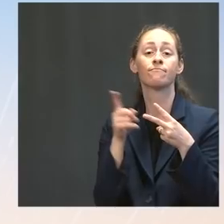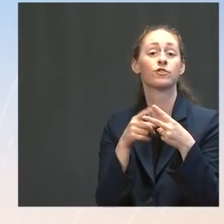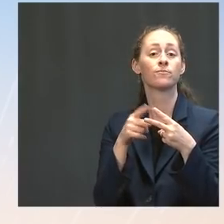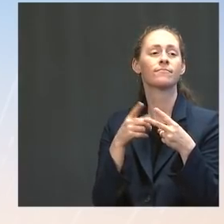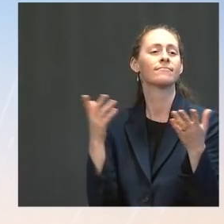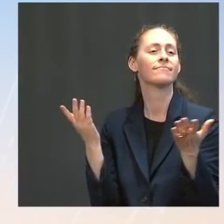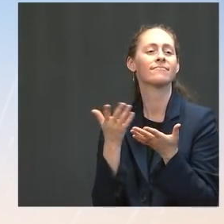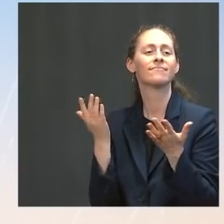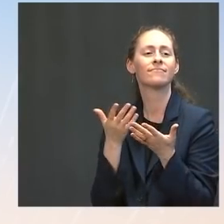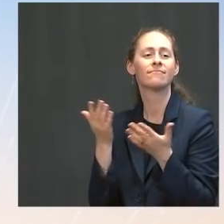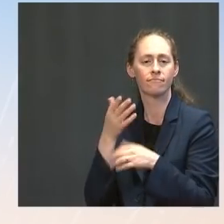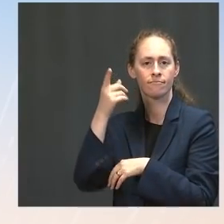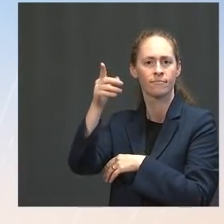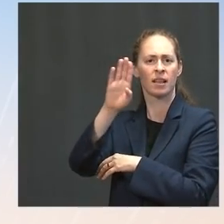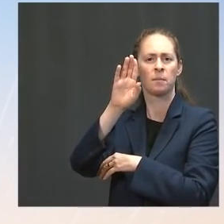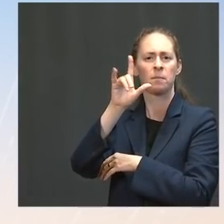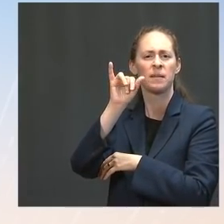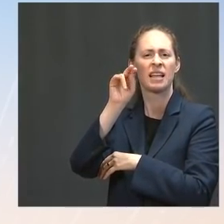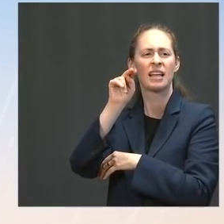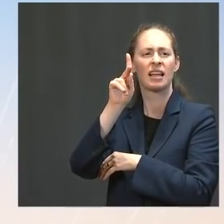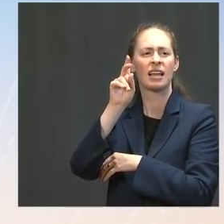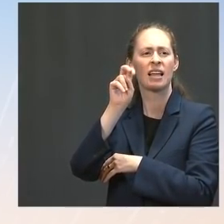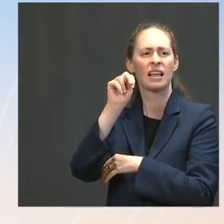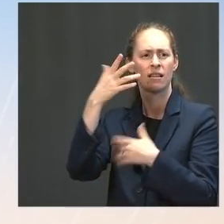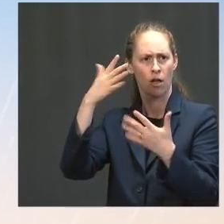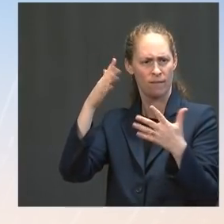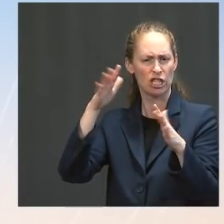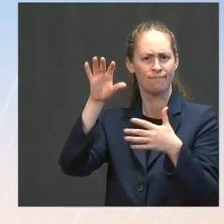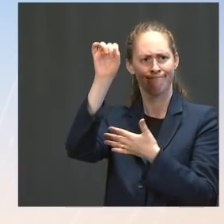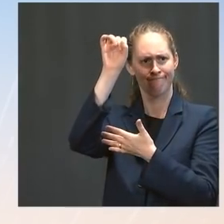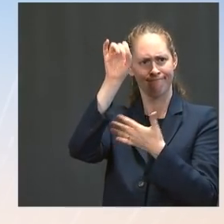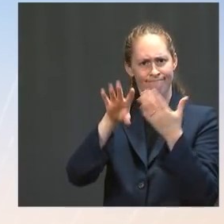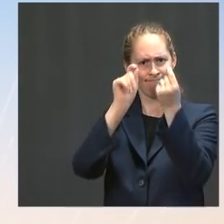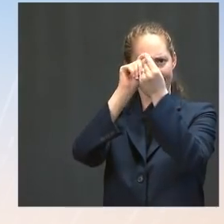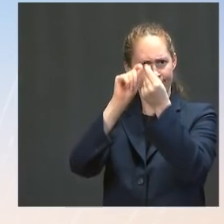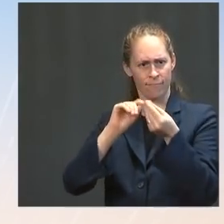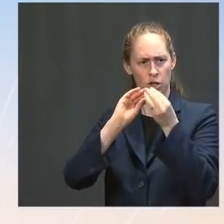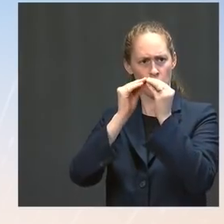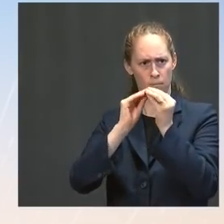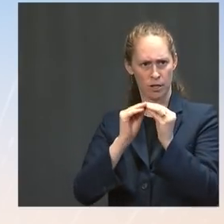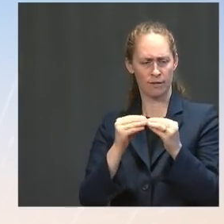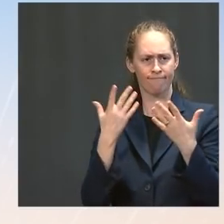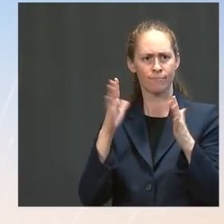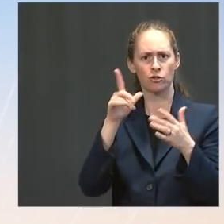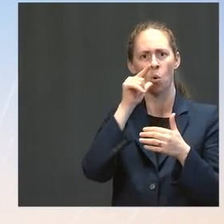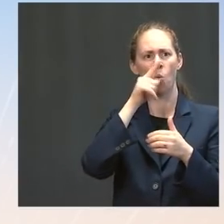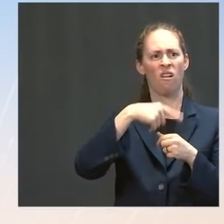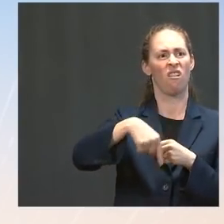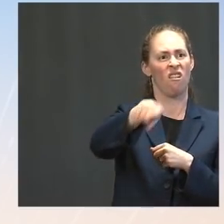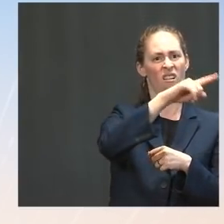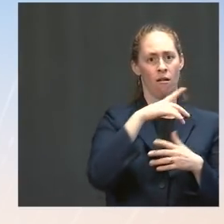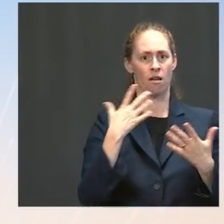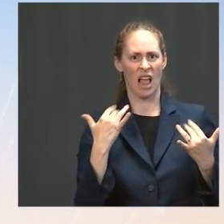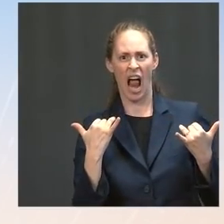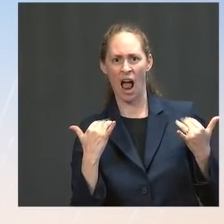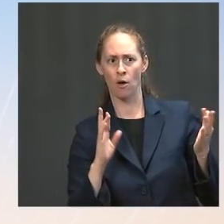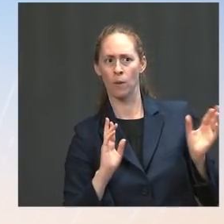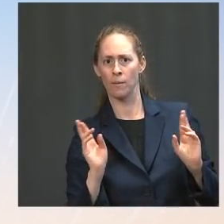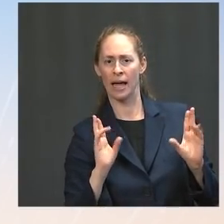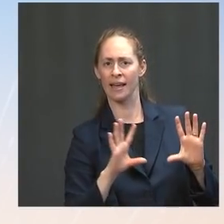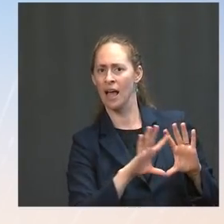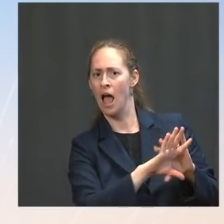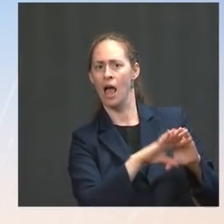the American people and components that will lower costs for people across the country. He supports the process that Speaker Pelosi has